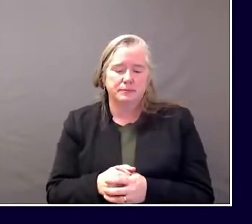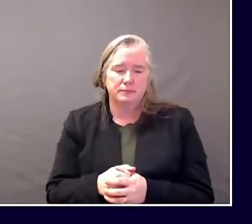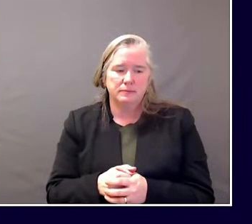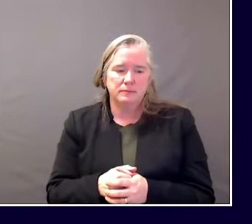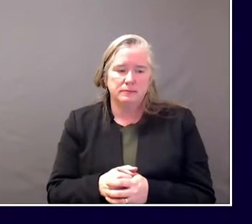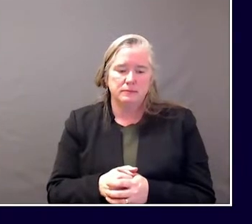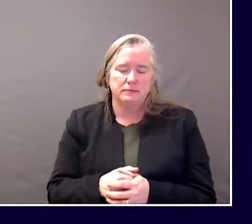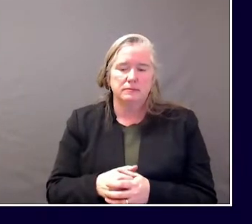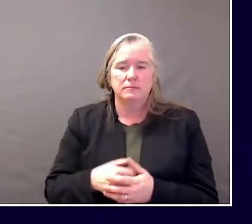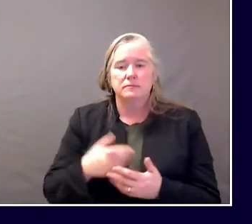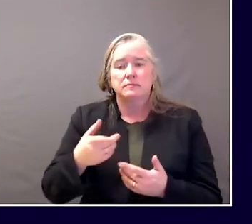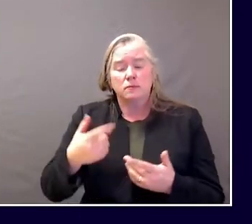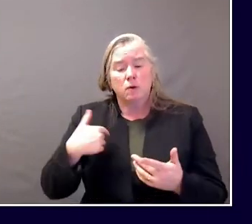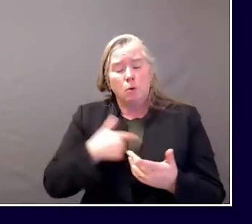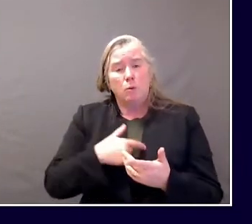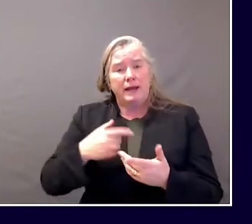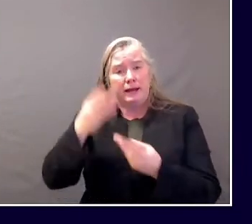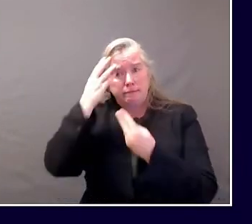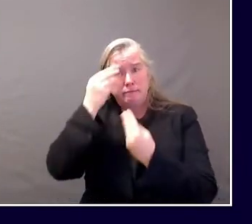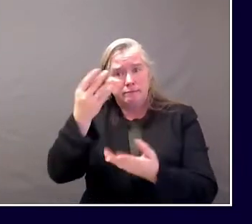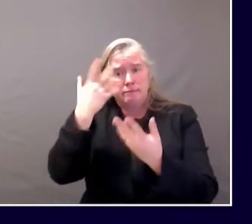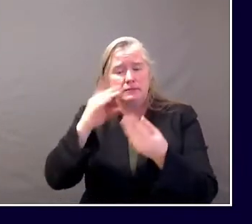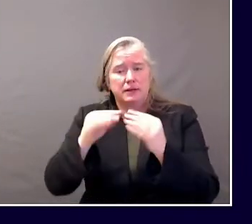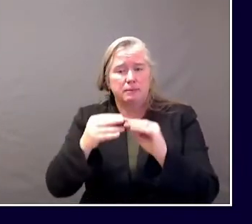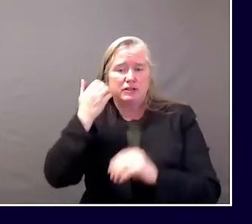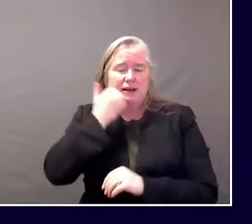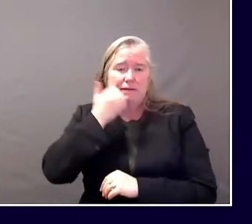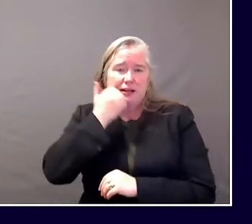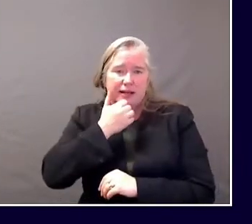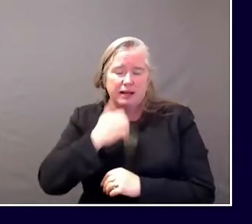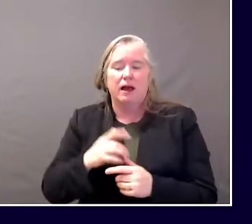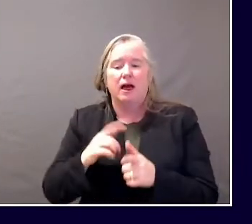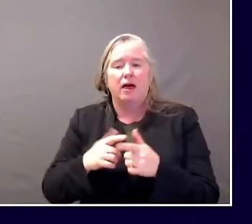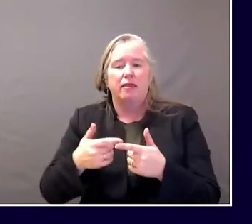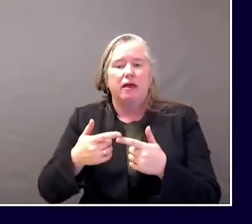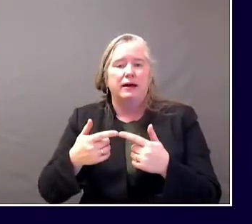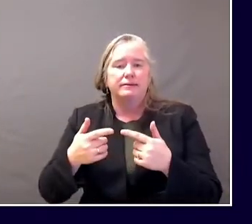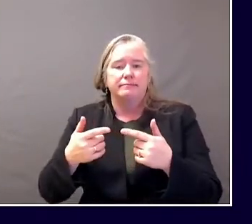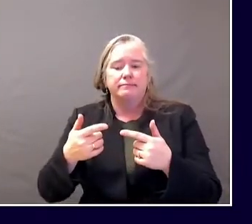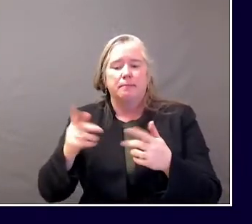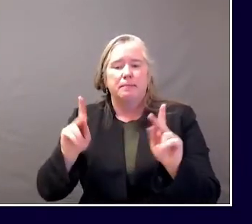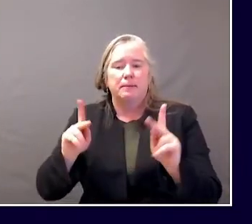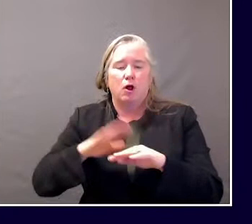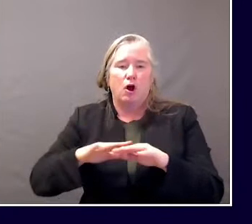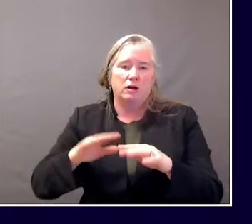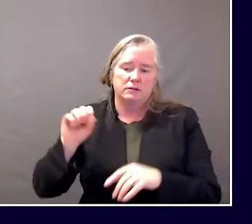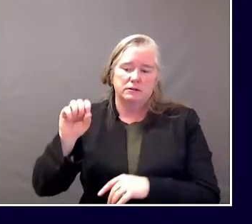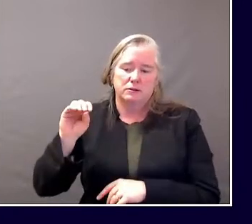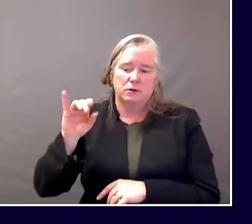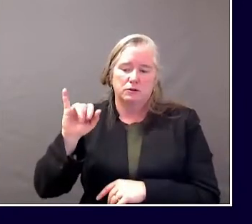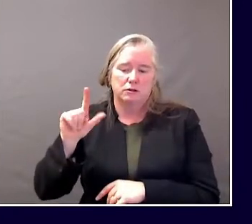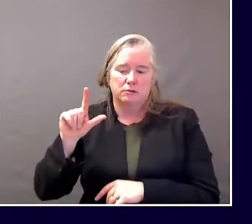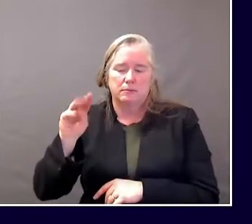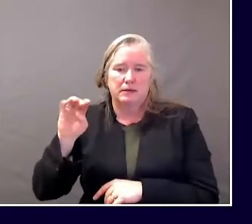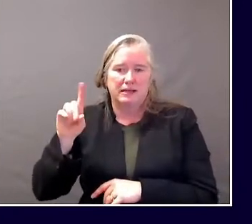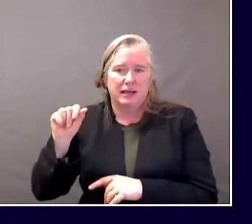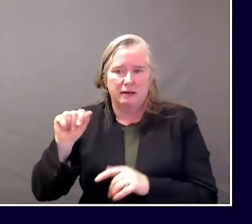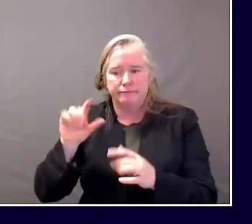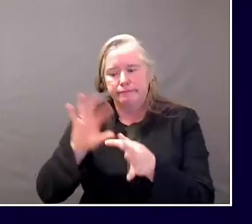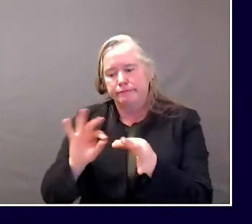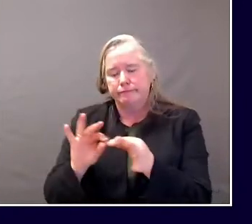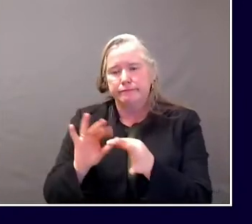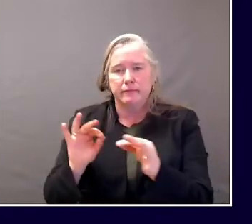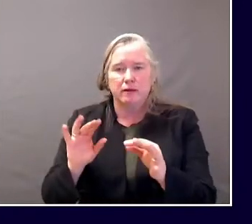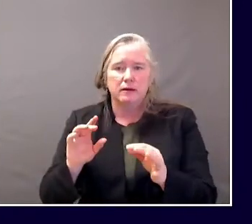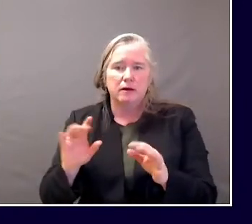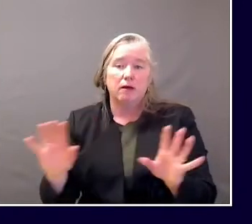put out the numbers daily. There are inevitably people on social media who try to discredit them or maybe make light of